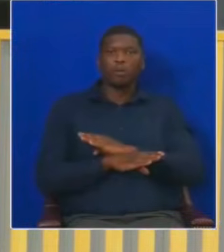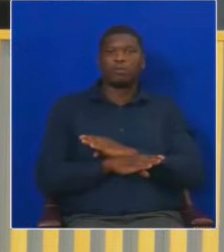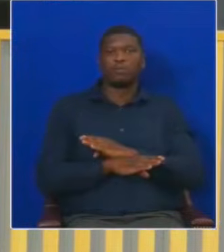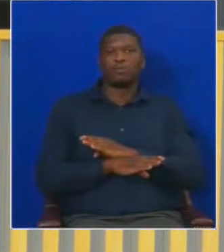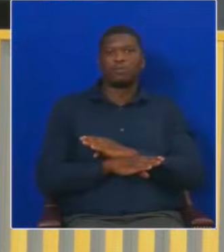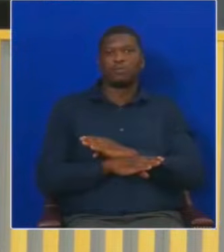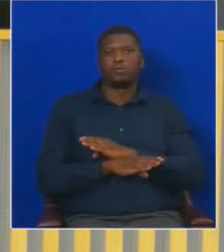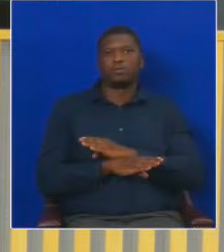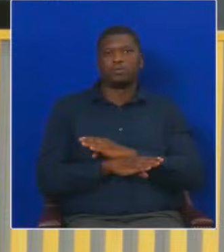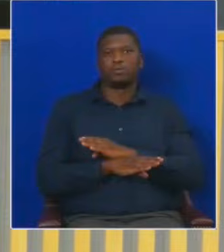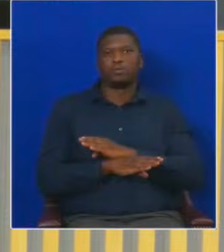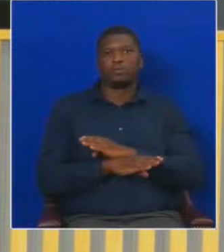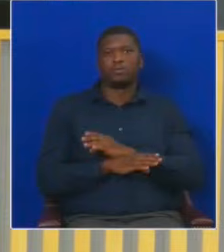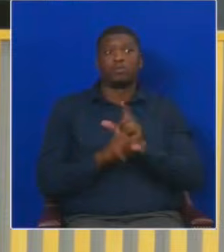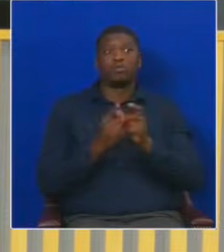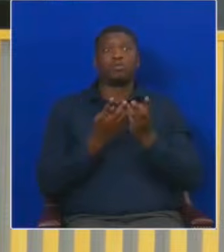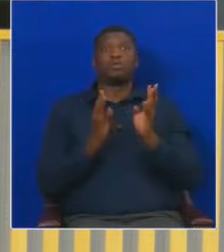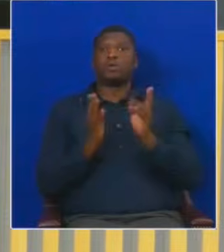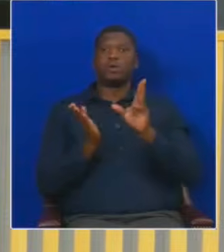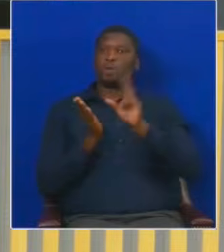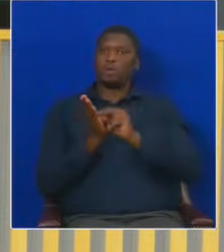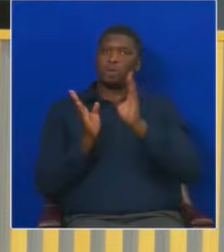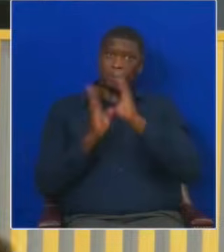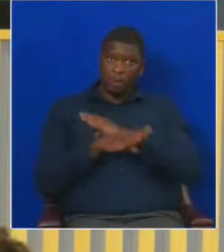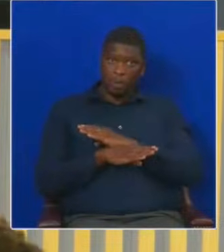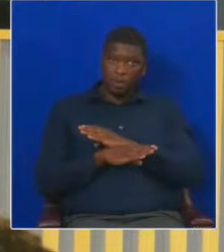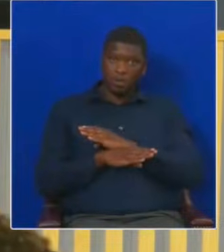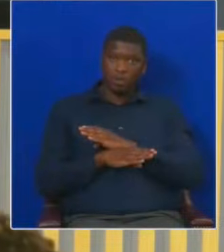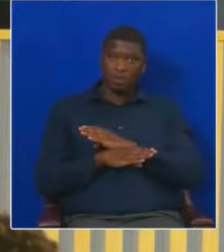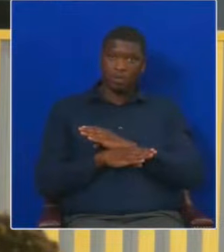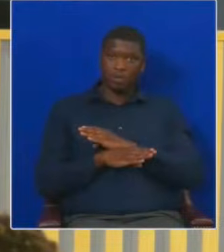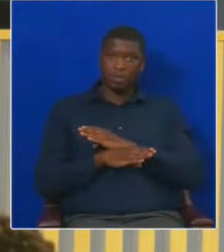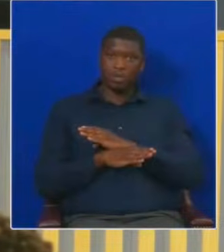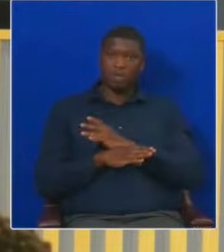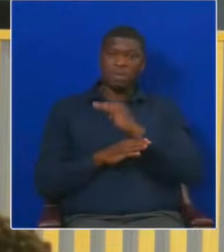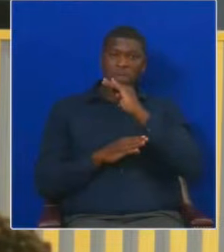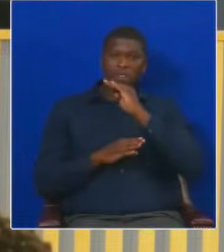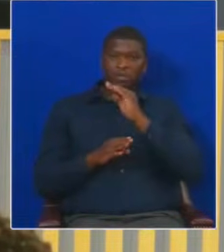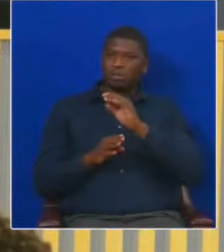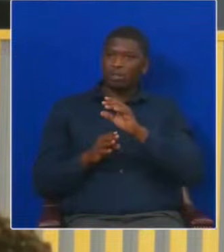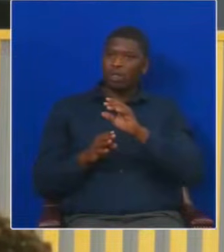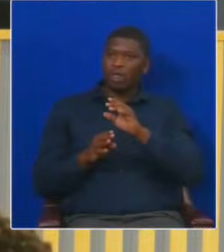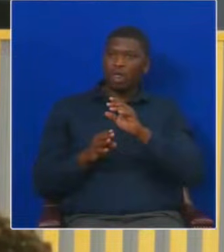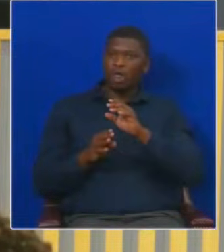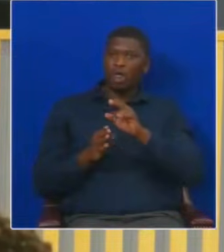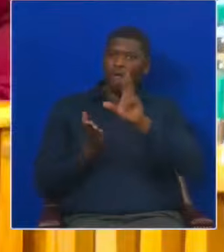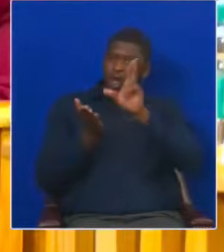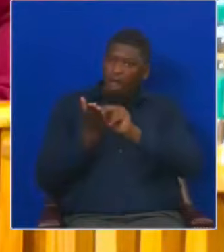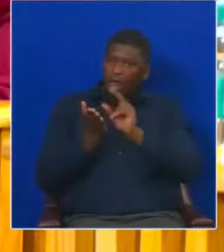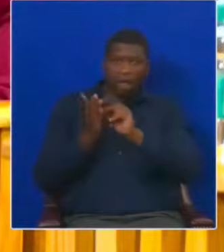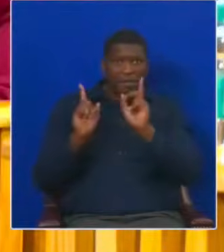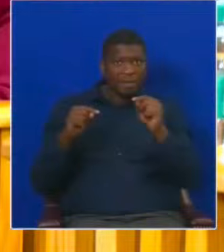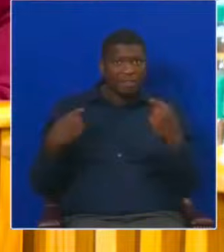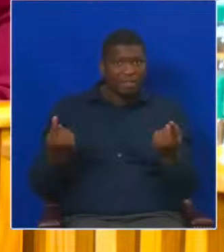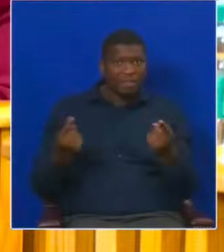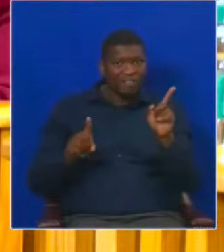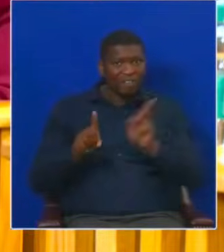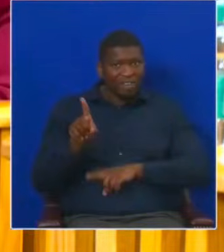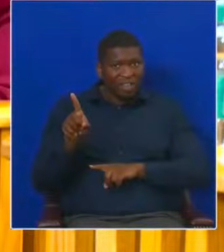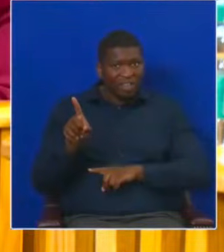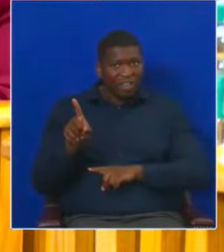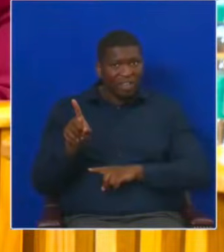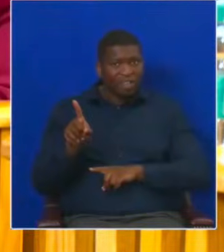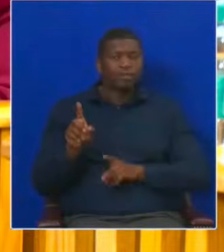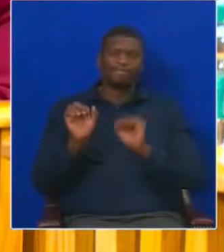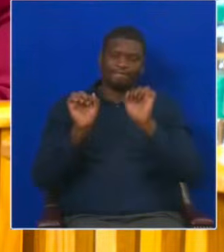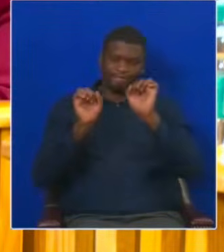Commissioners. They were not downloadable. They were not downloadable. Is that what you mean? That is correct, Commissioners. Yeah,